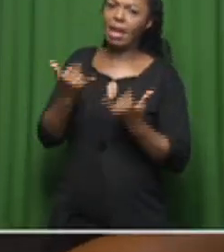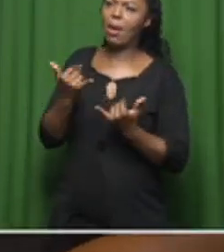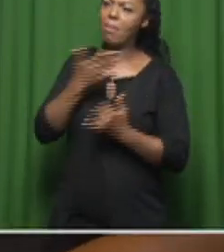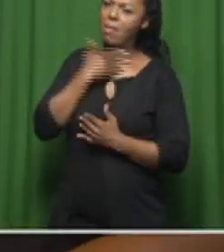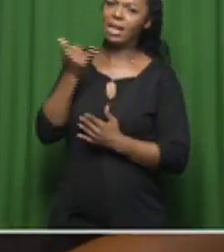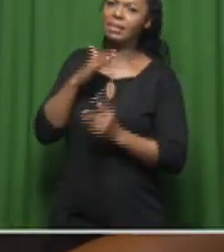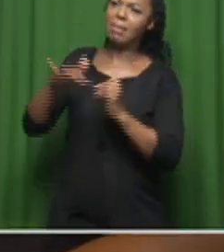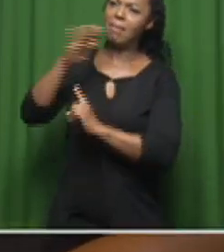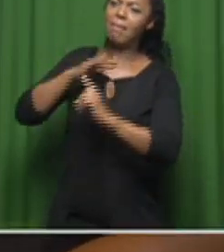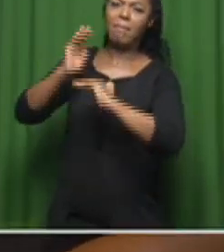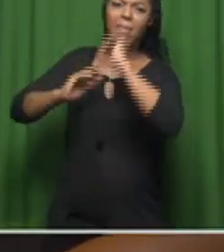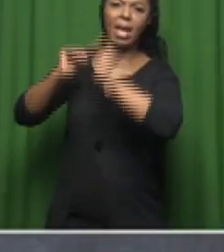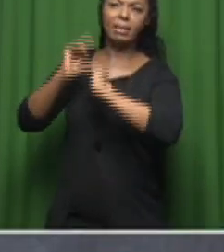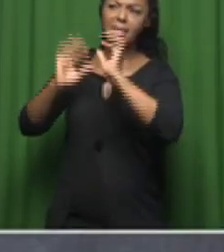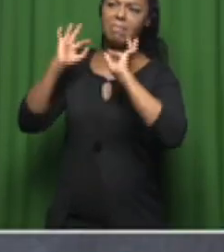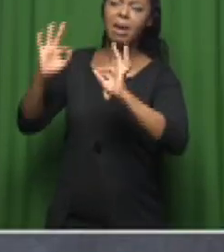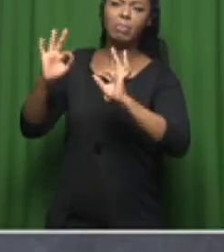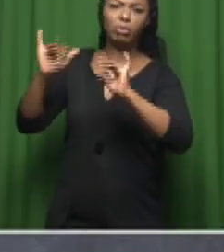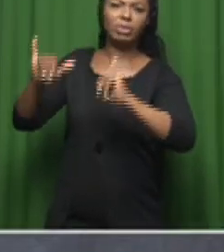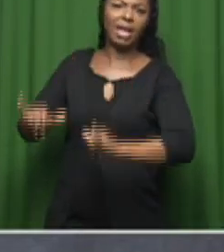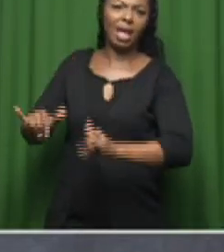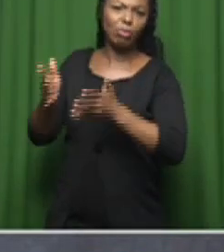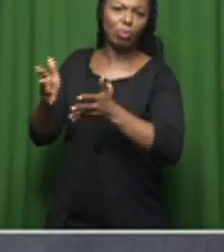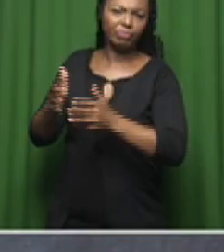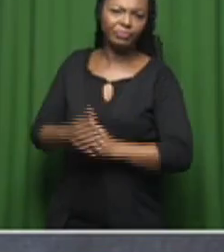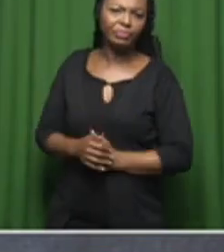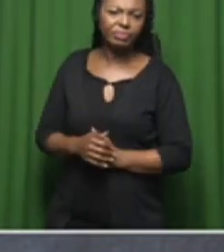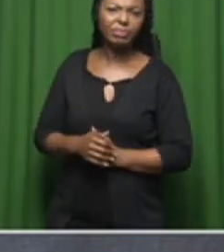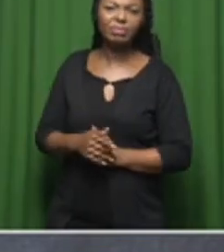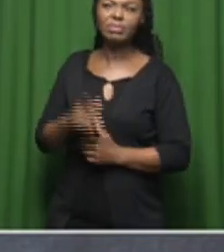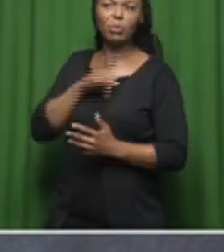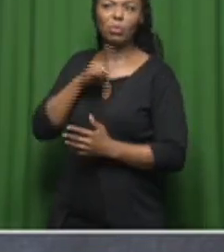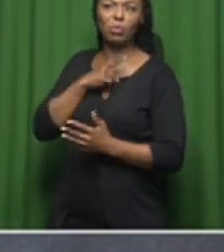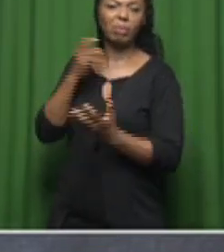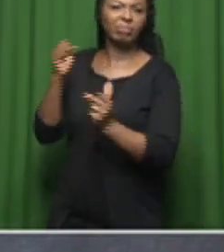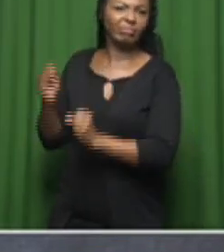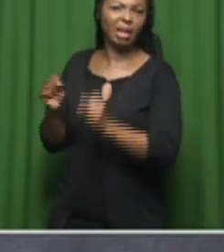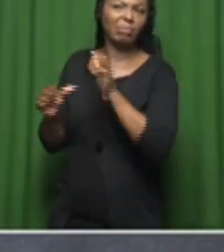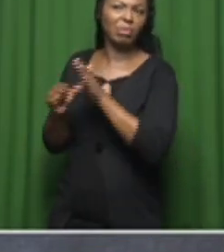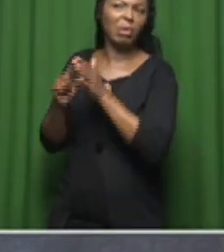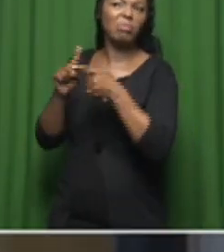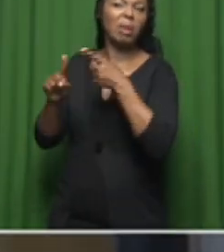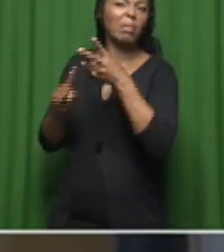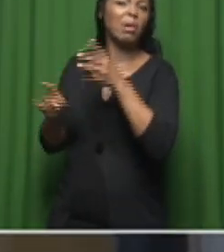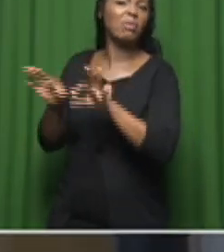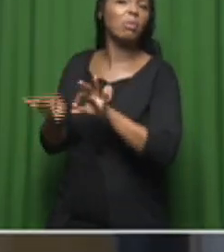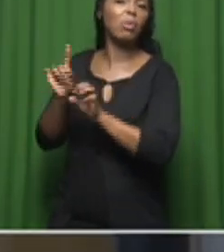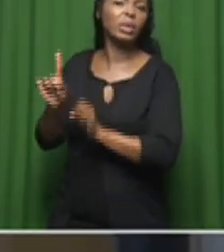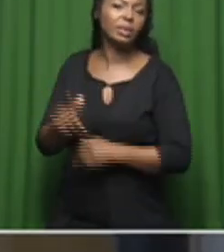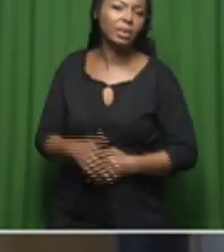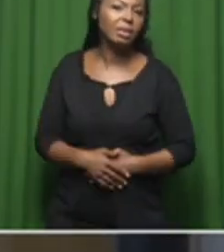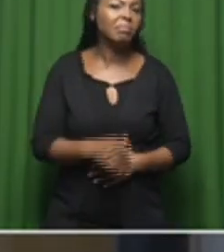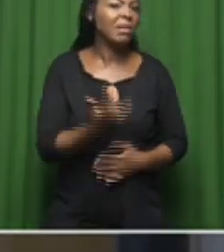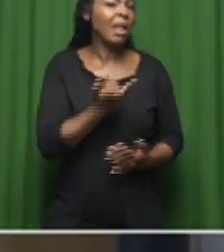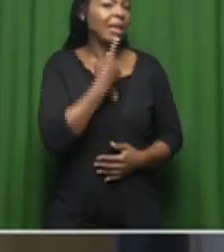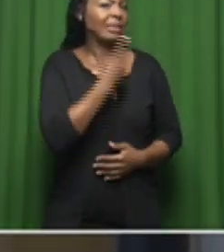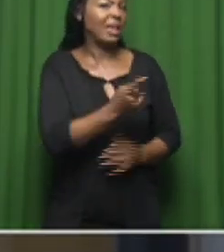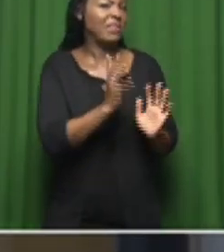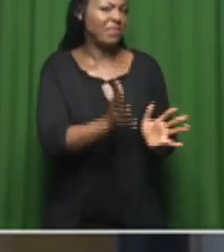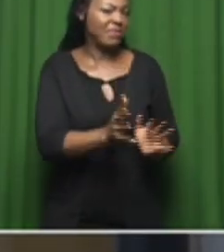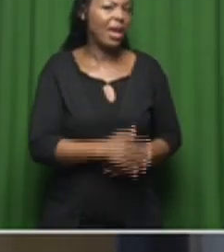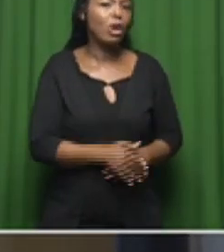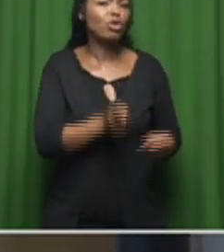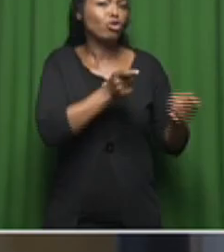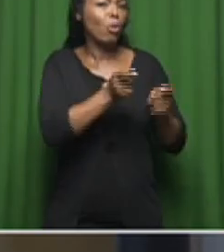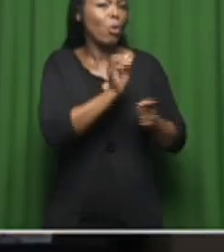of the amenities that makes it such? So, like I said, the building is a city within a city. You have shops within the building. Sometimes